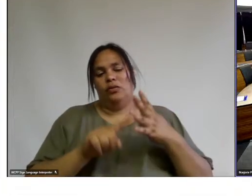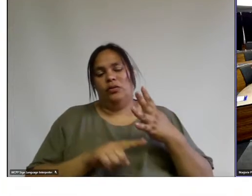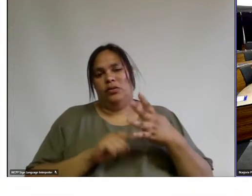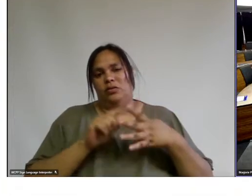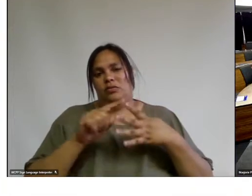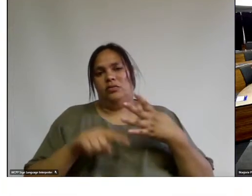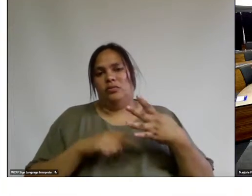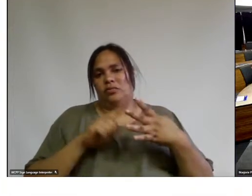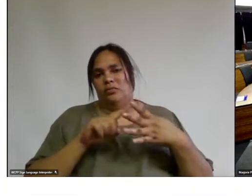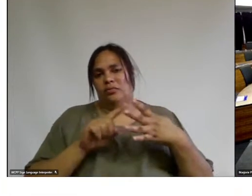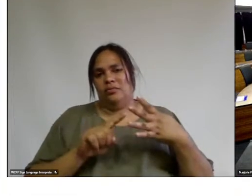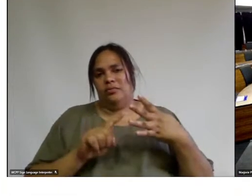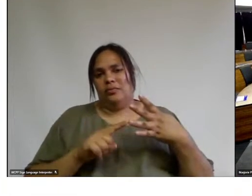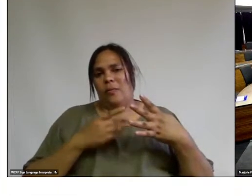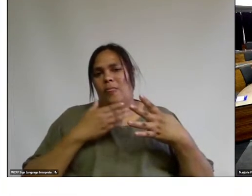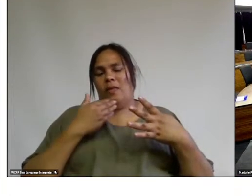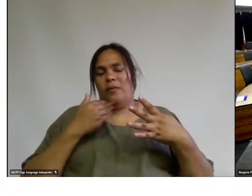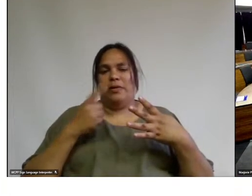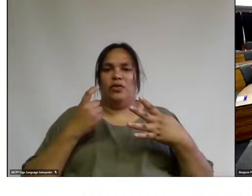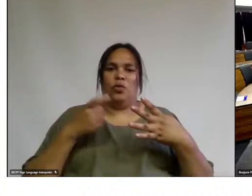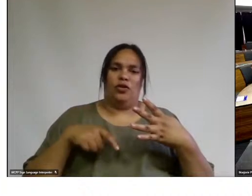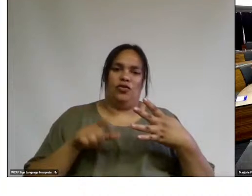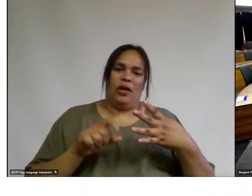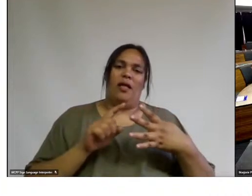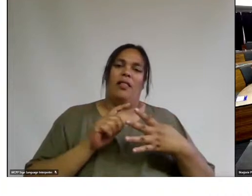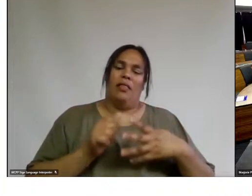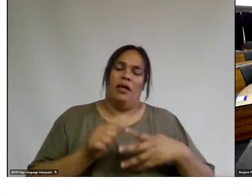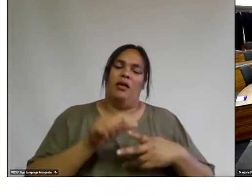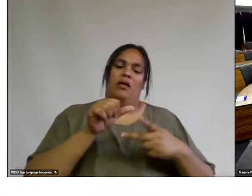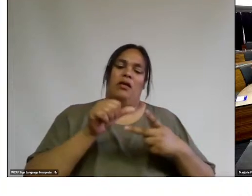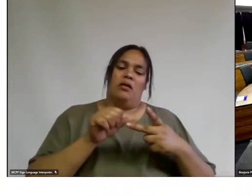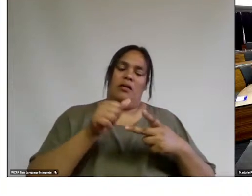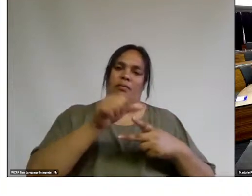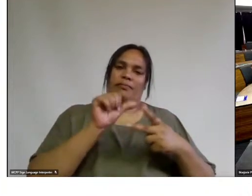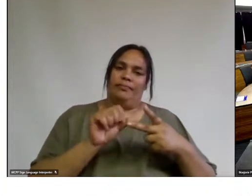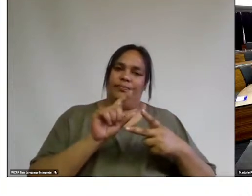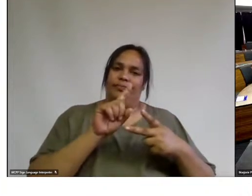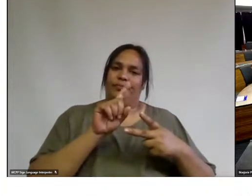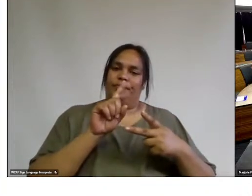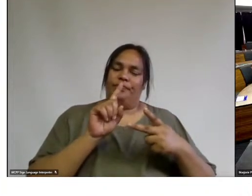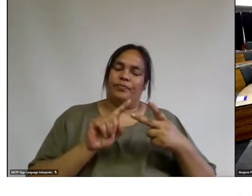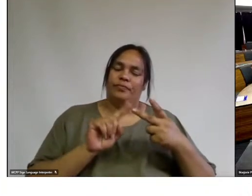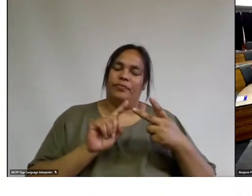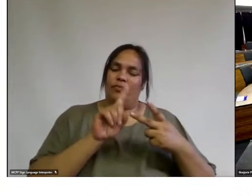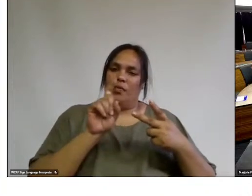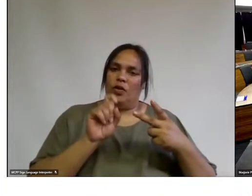That's the first one, Chair. And then on page